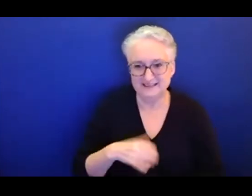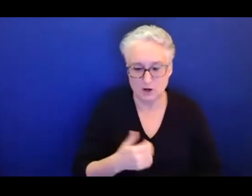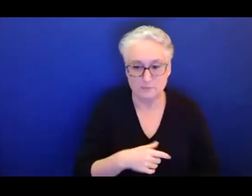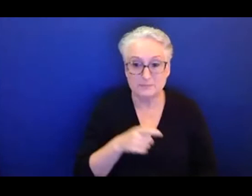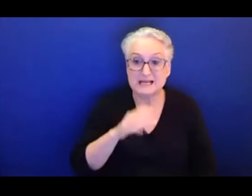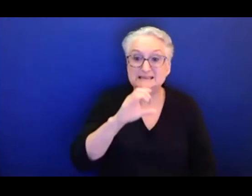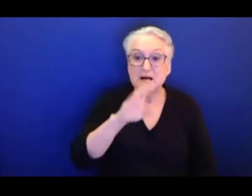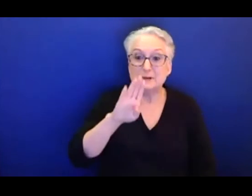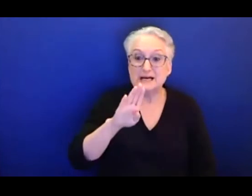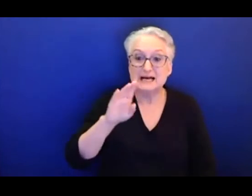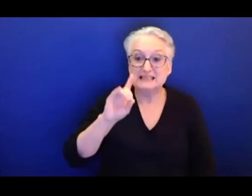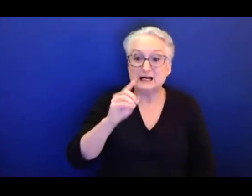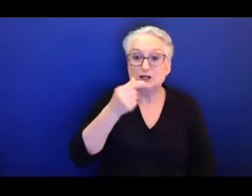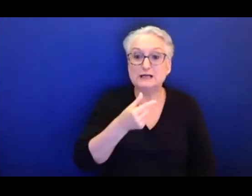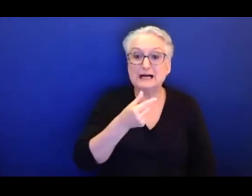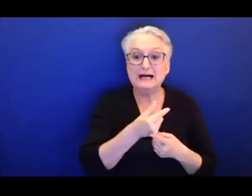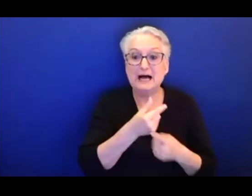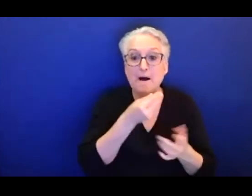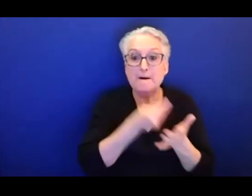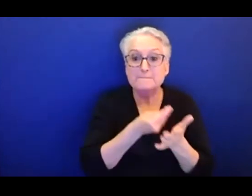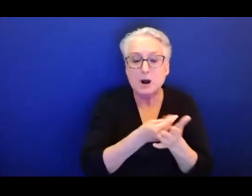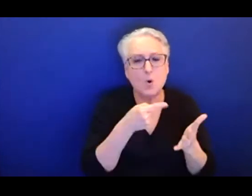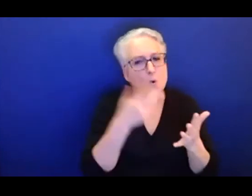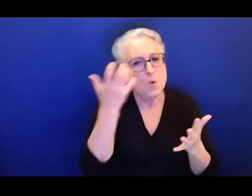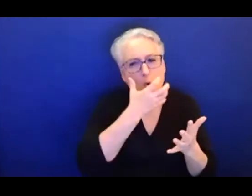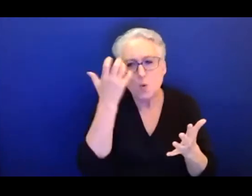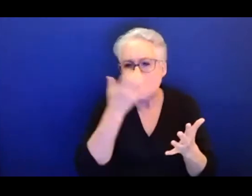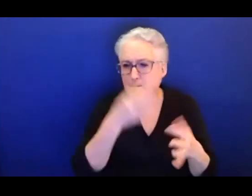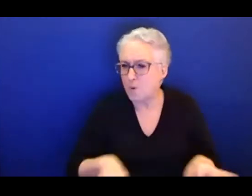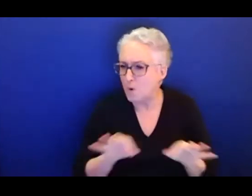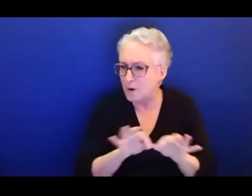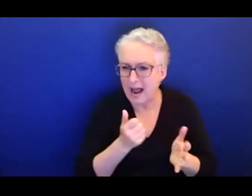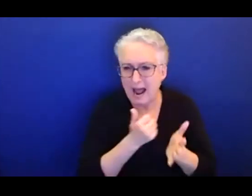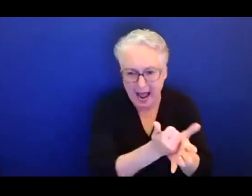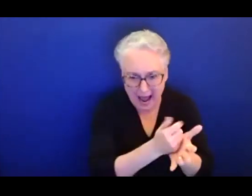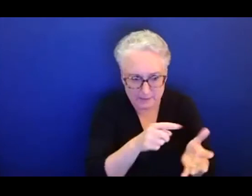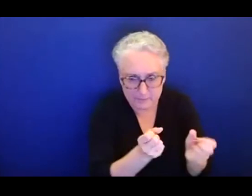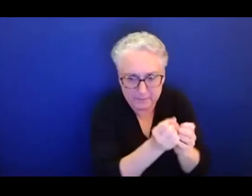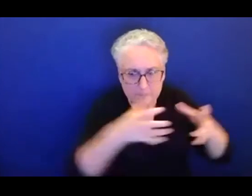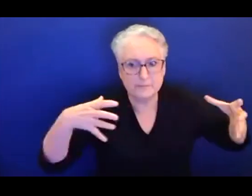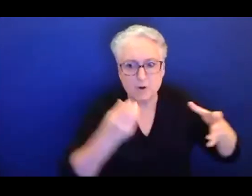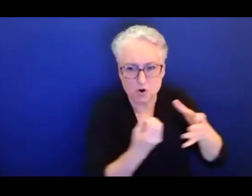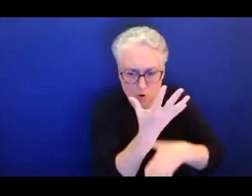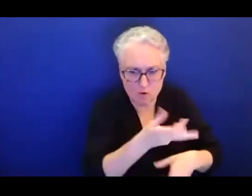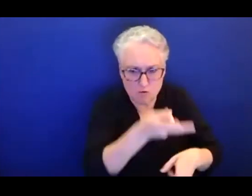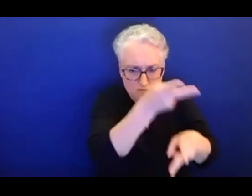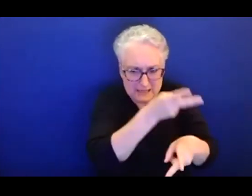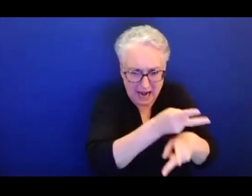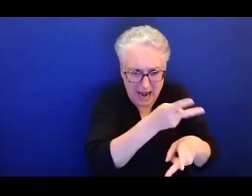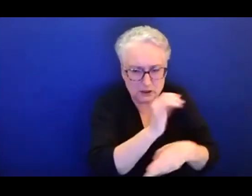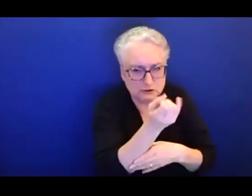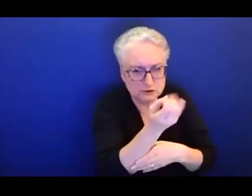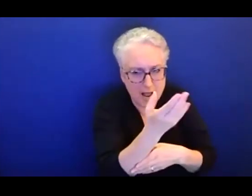and create and retain new jobs. That's our primary goal, not only to retain the current positions, but also